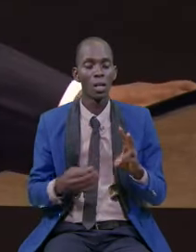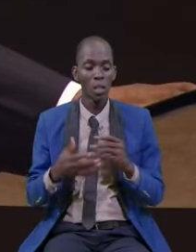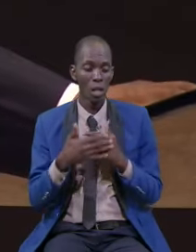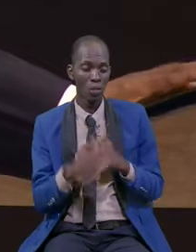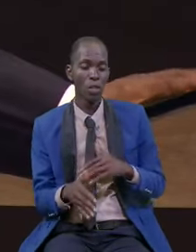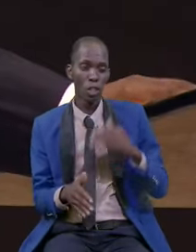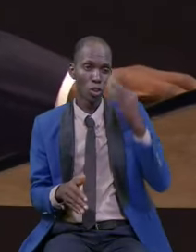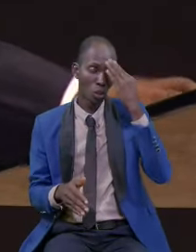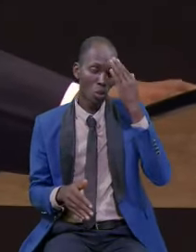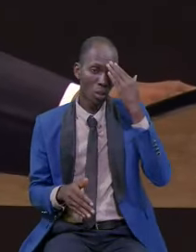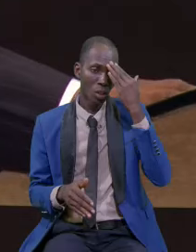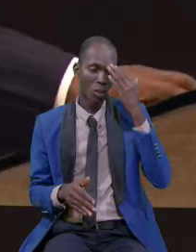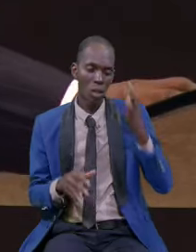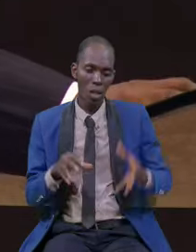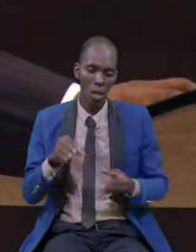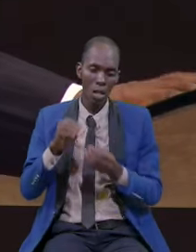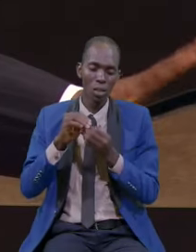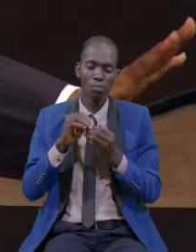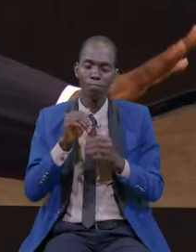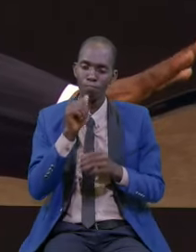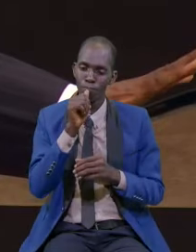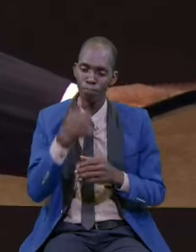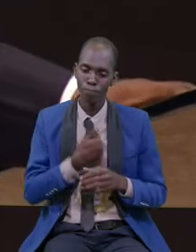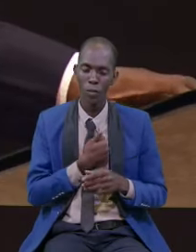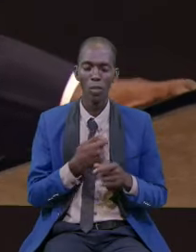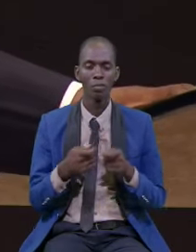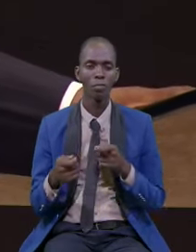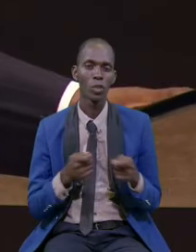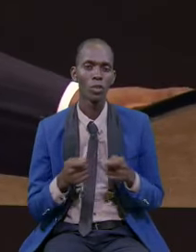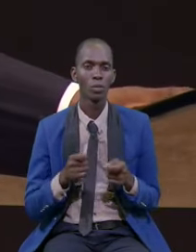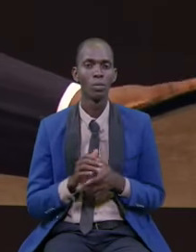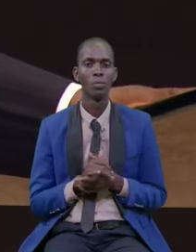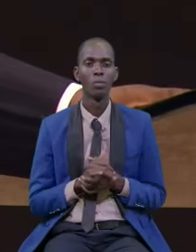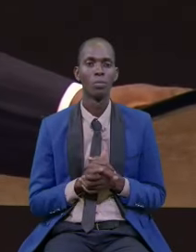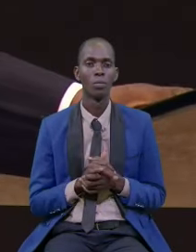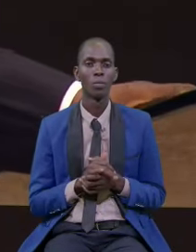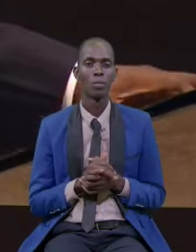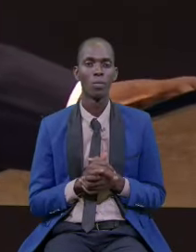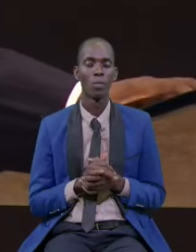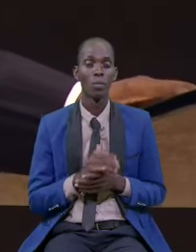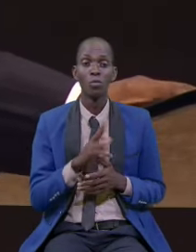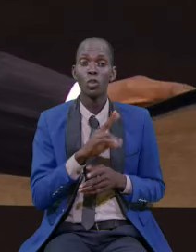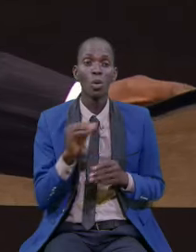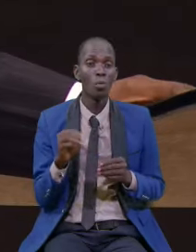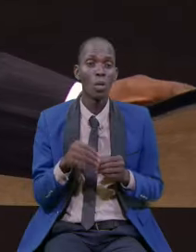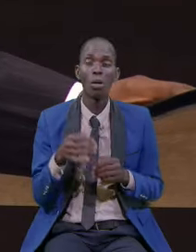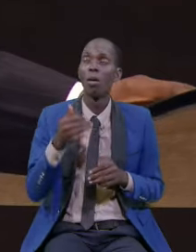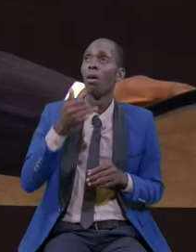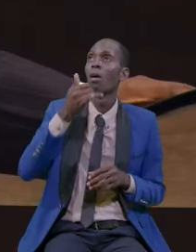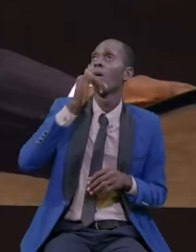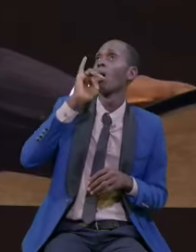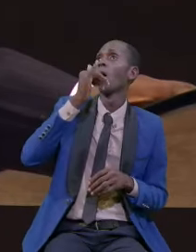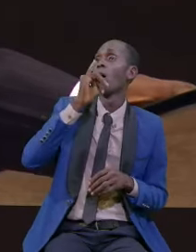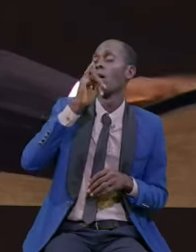knowledge, temperance. Temperance is self-control. No alcohol drinking,